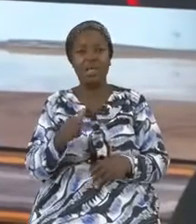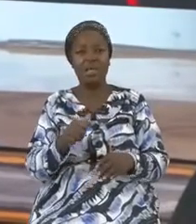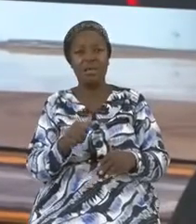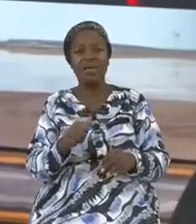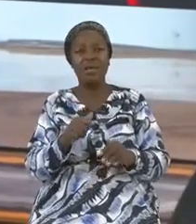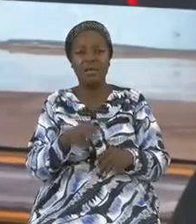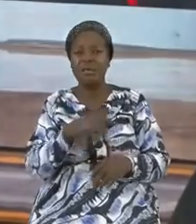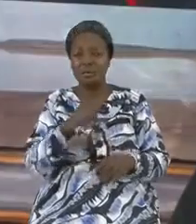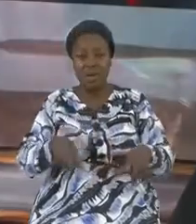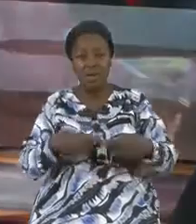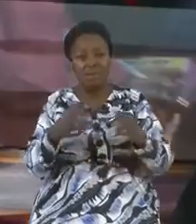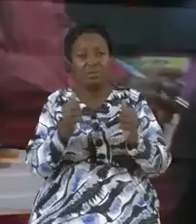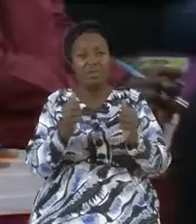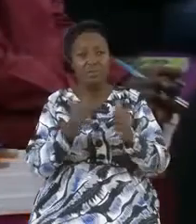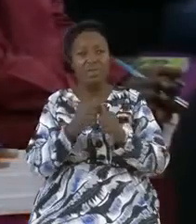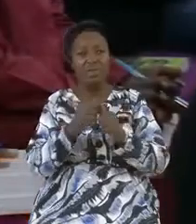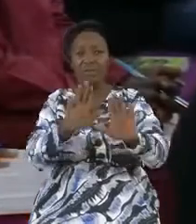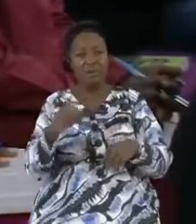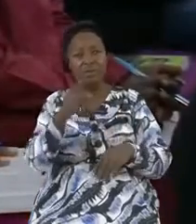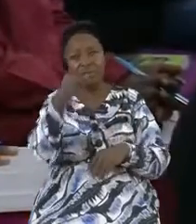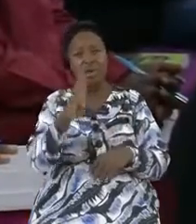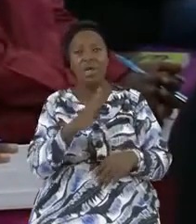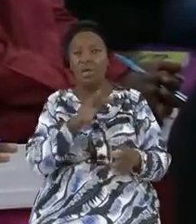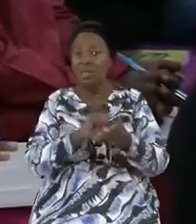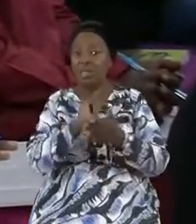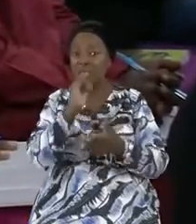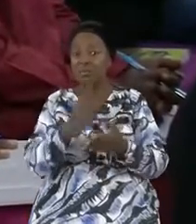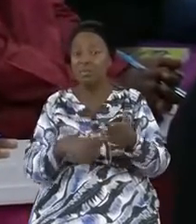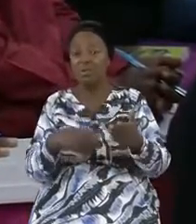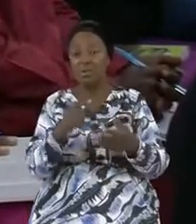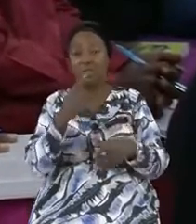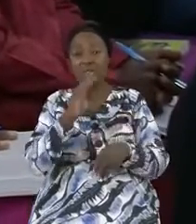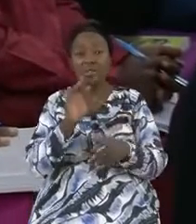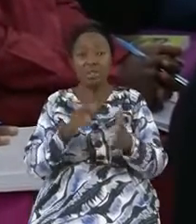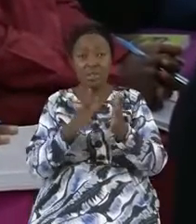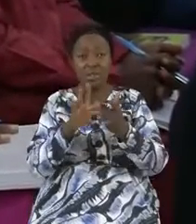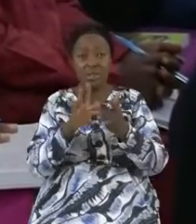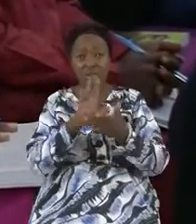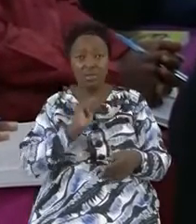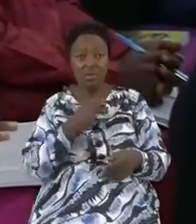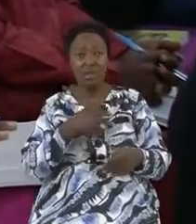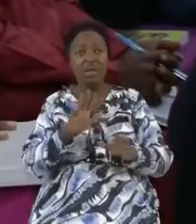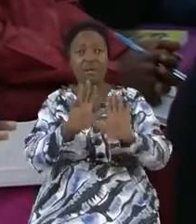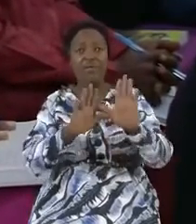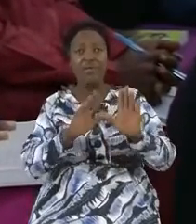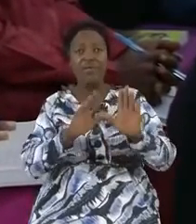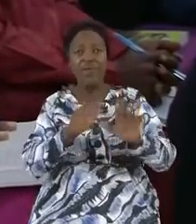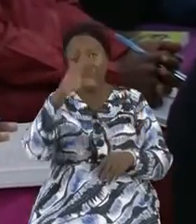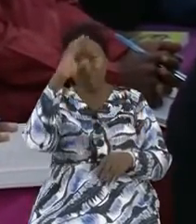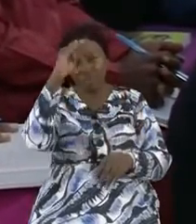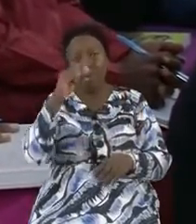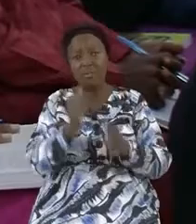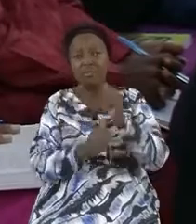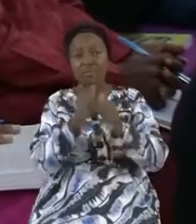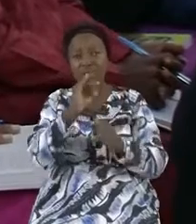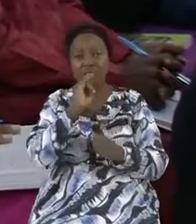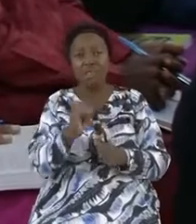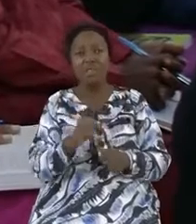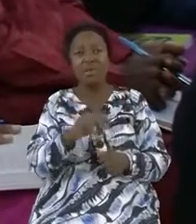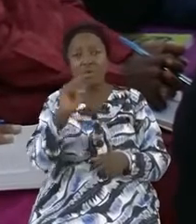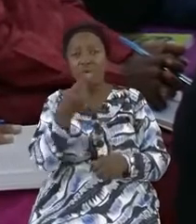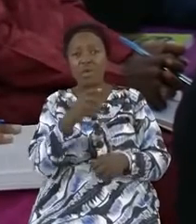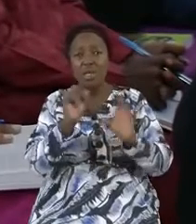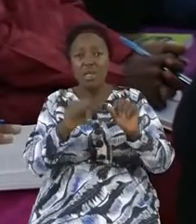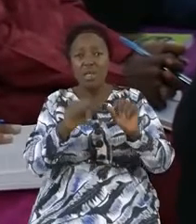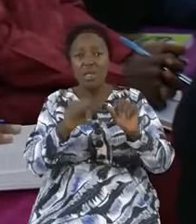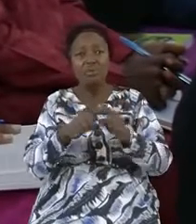of God. That's what Jesus said, fear not man, which is only able to